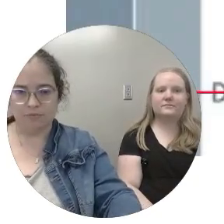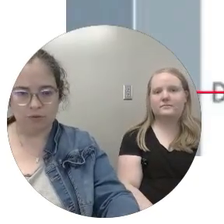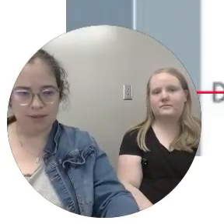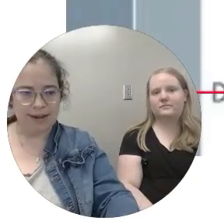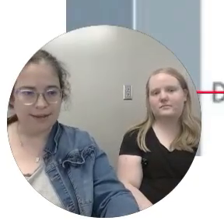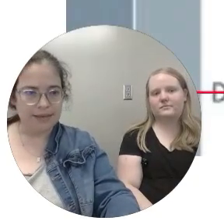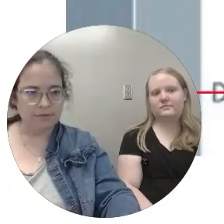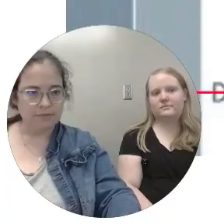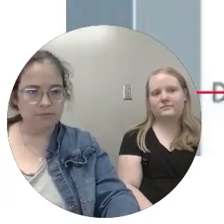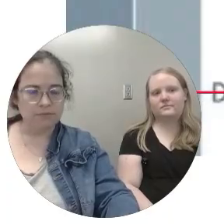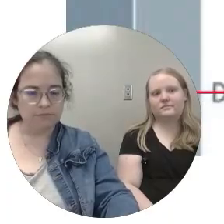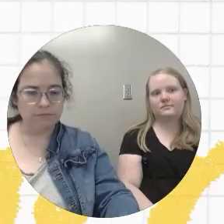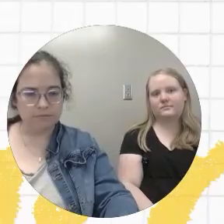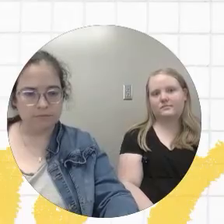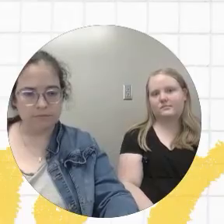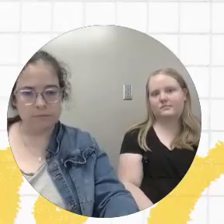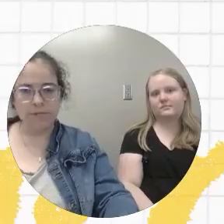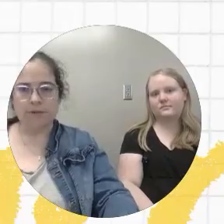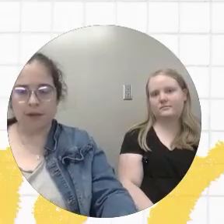Okay. Go to the next thing.